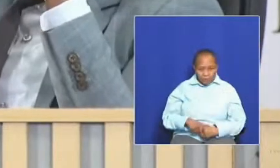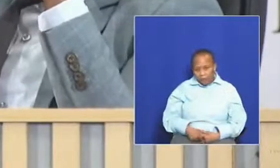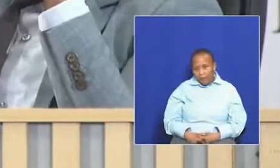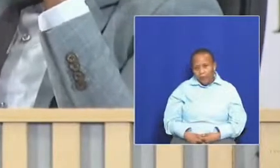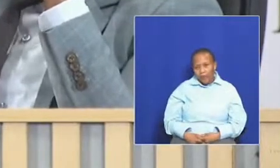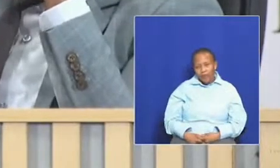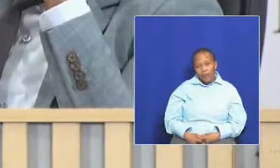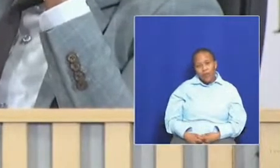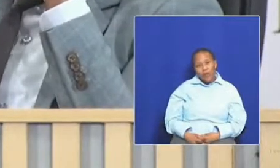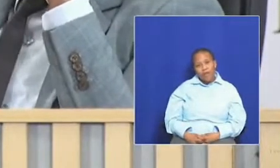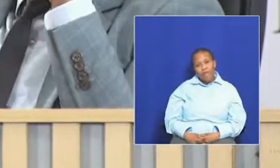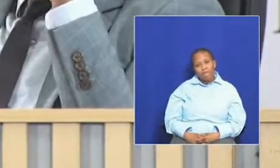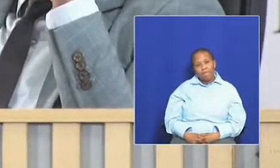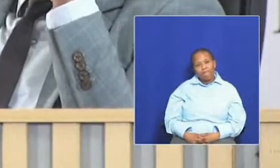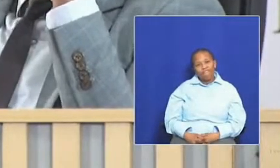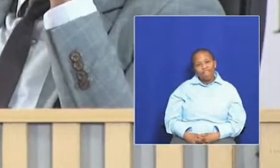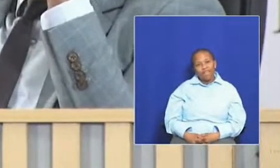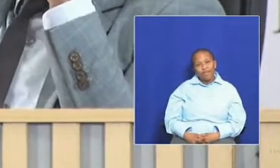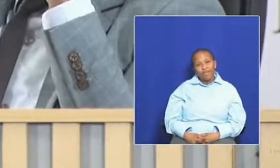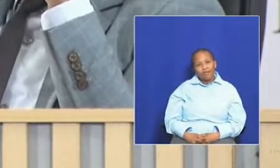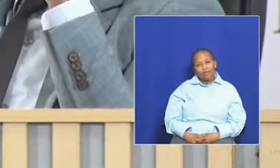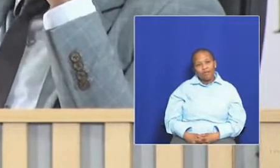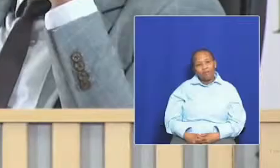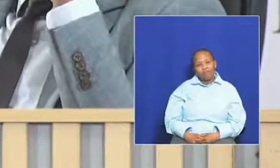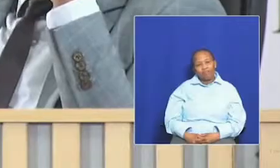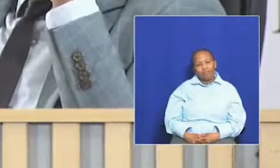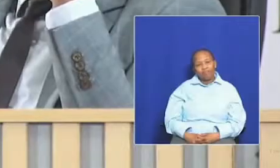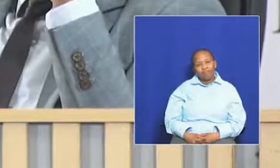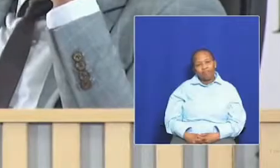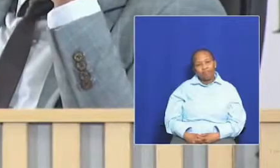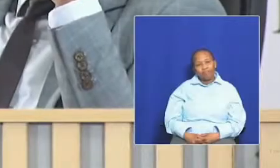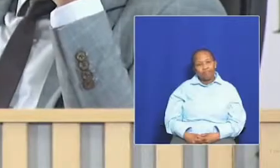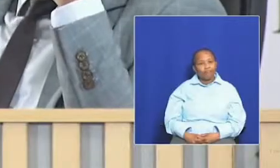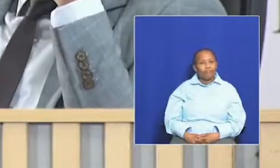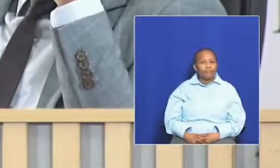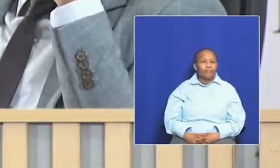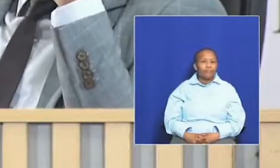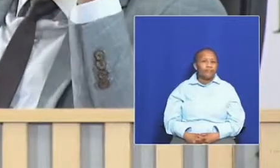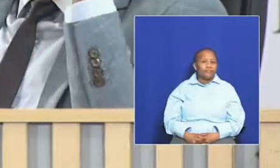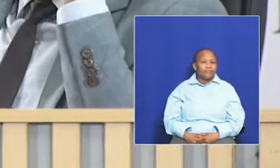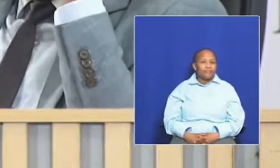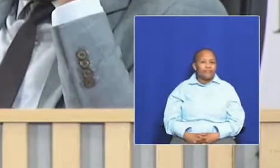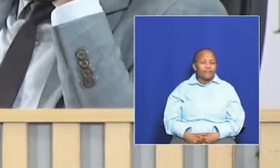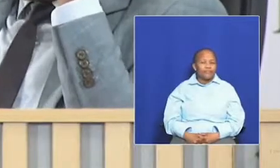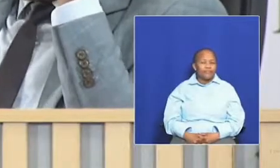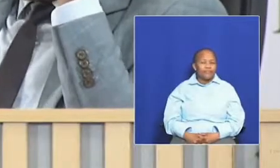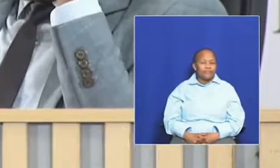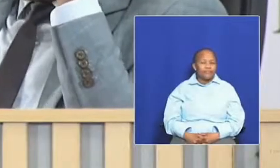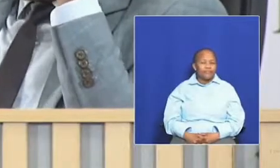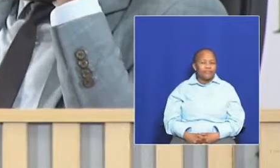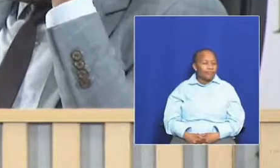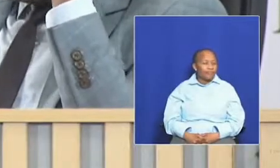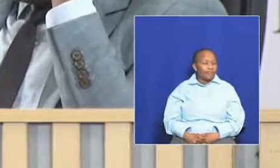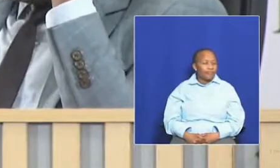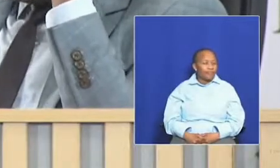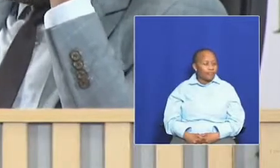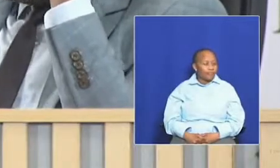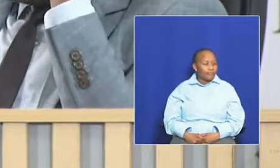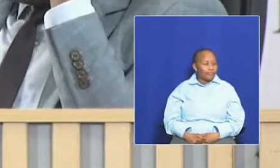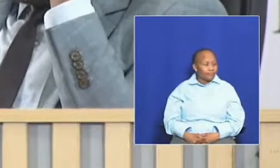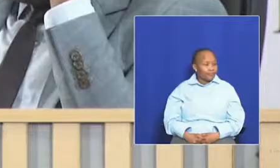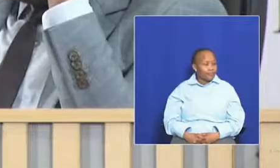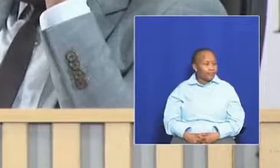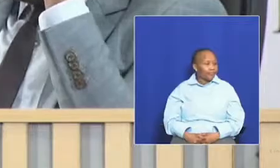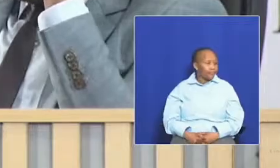You found it? No, it does say file 1B. It does say. Oh, no, I understand that it